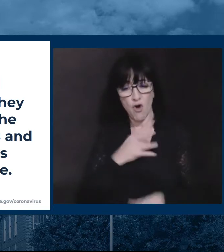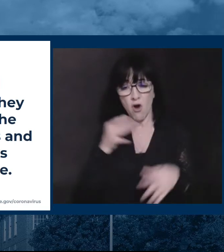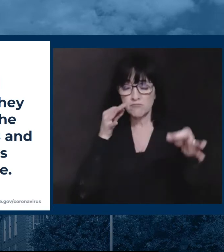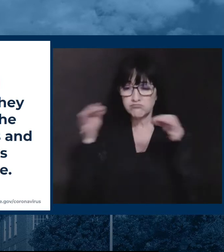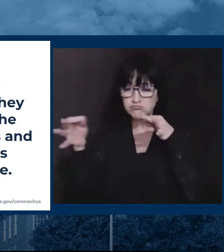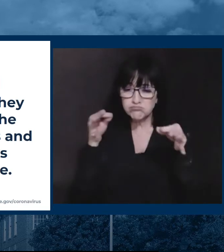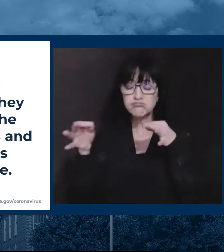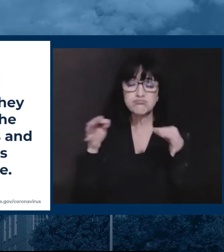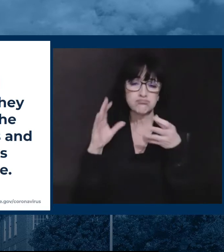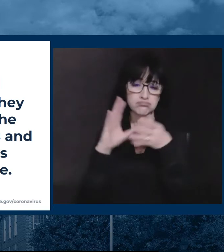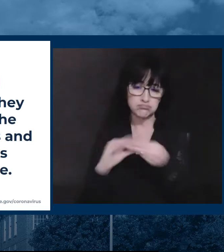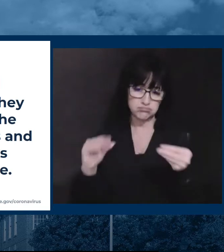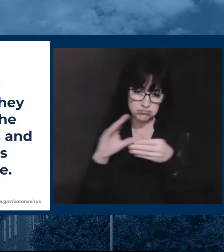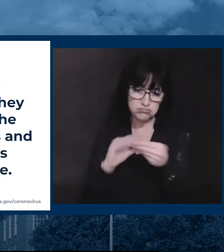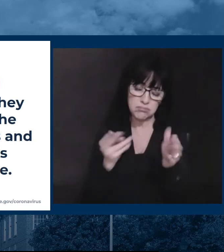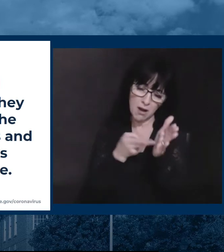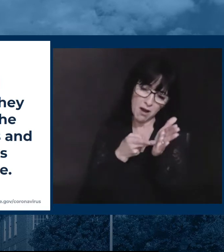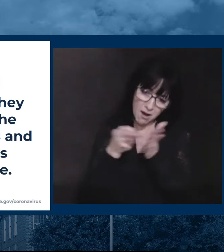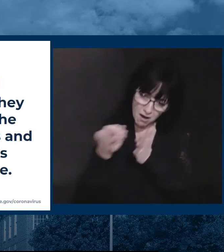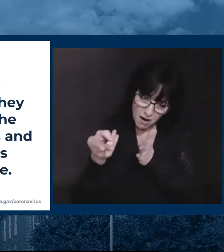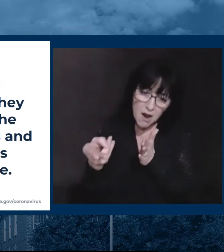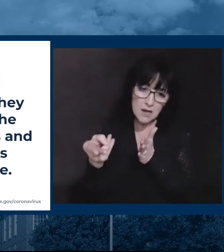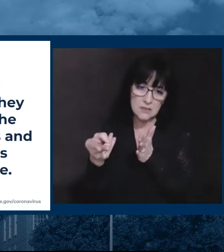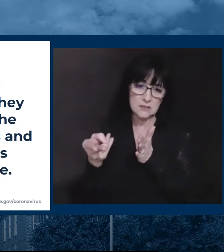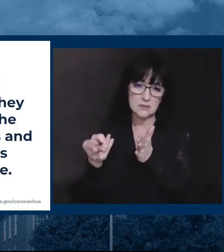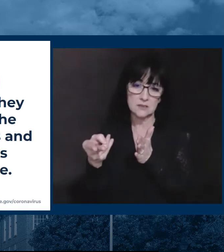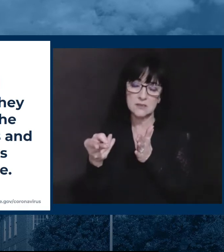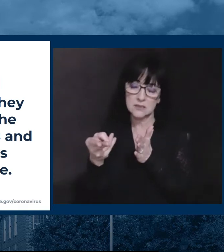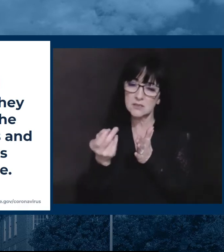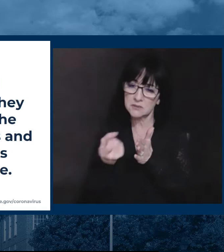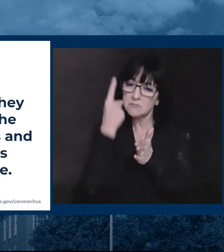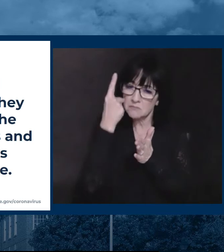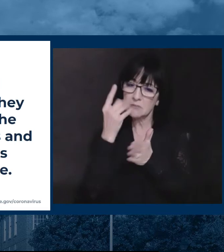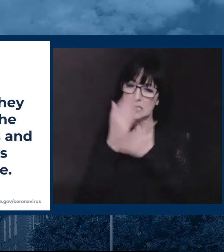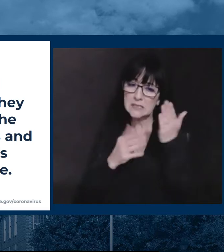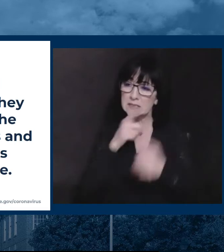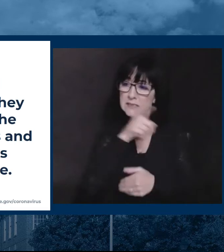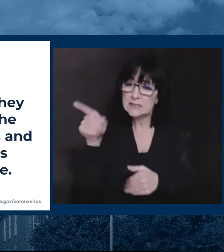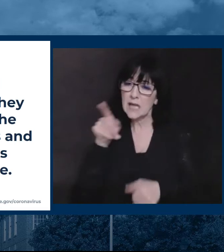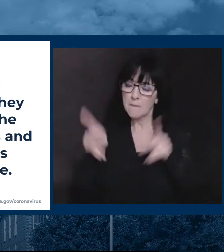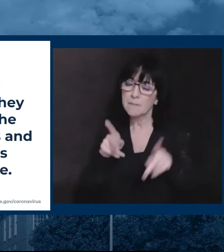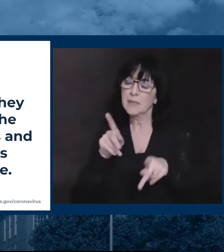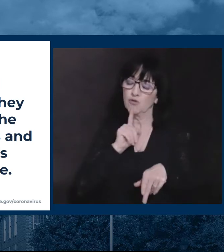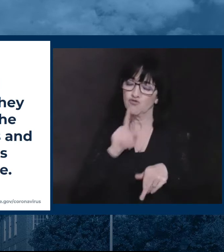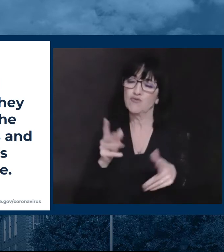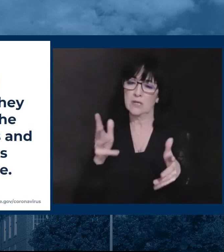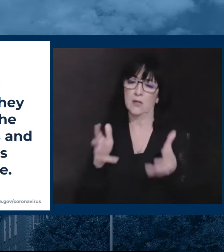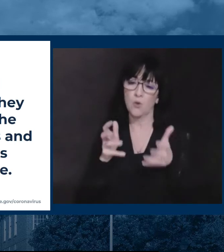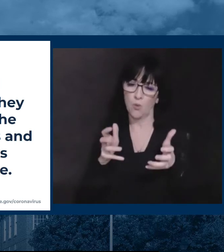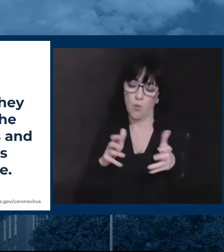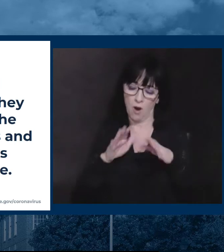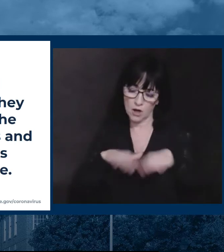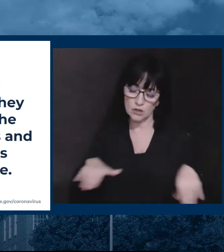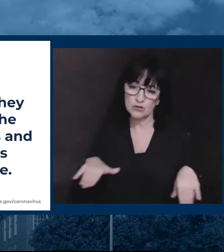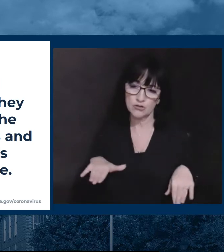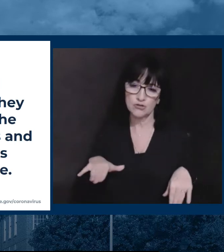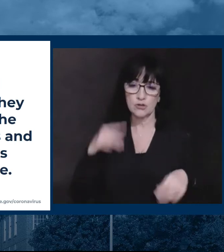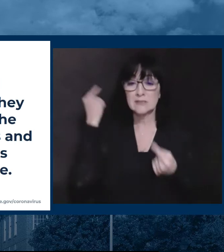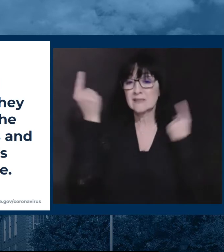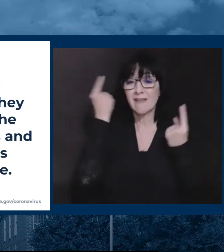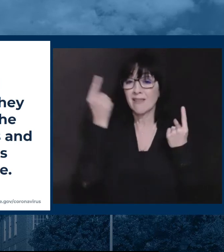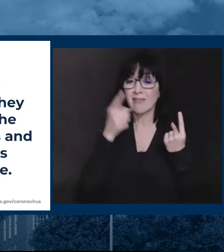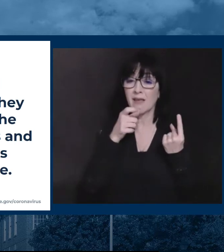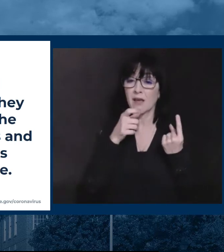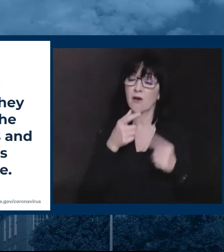or many of them, most of them, really do want our students back in school, recognizing that we can best address students' needs if